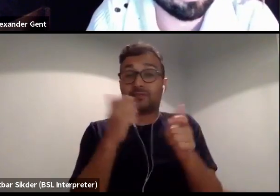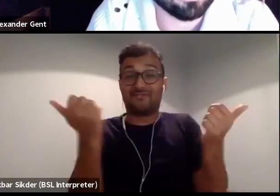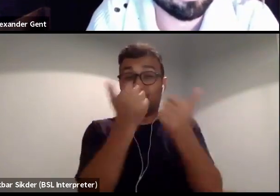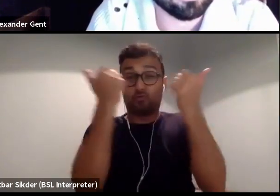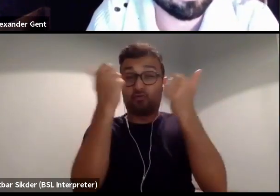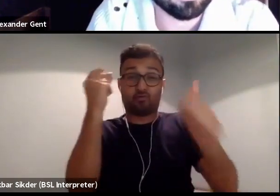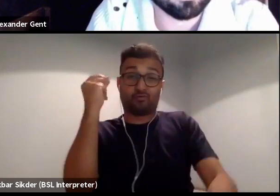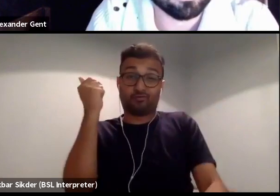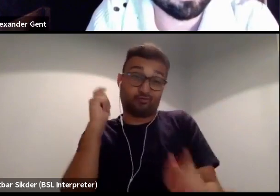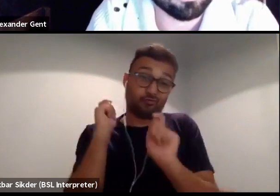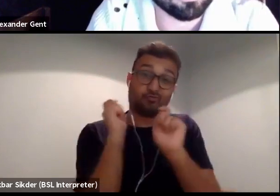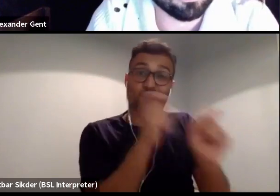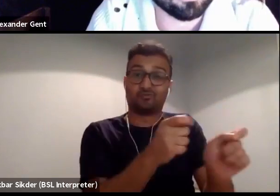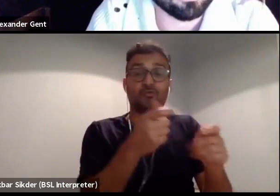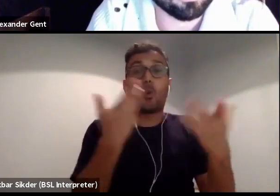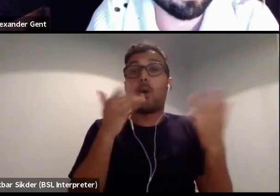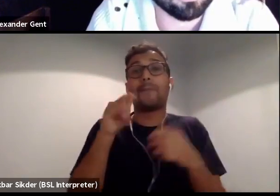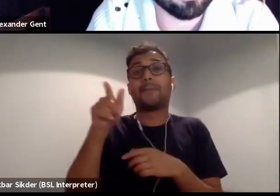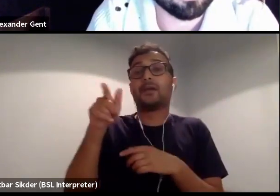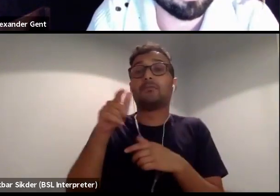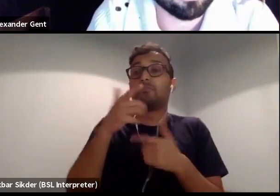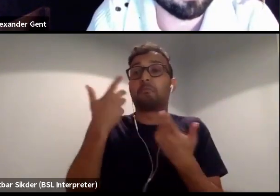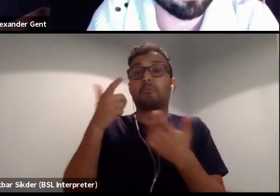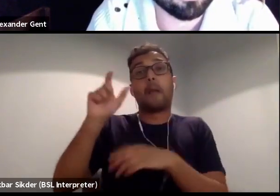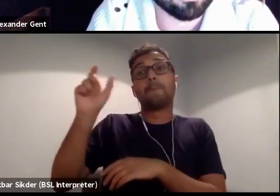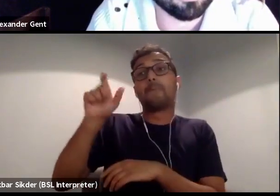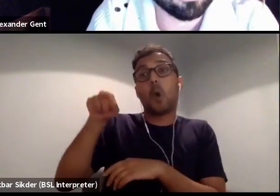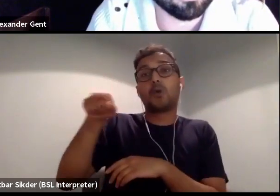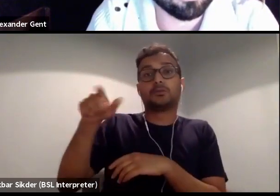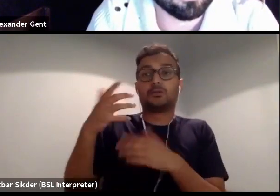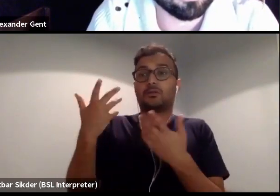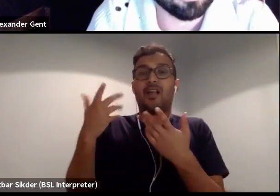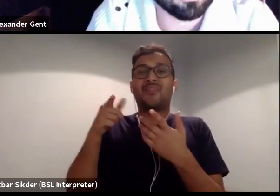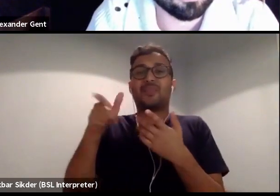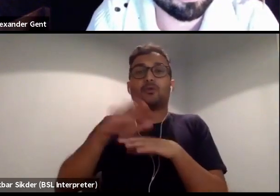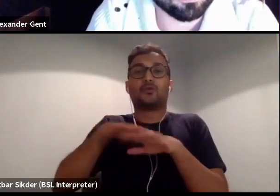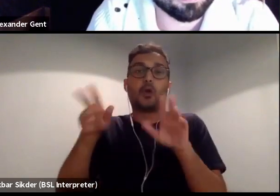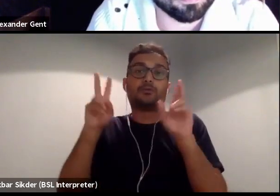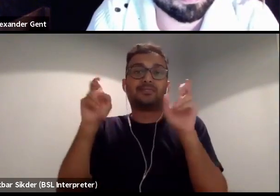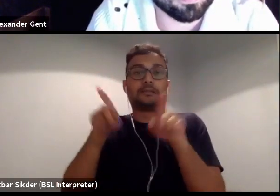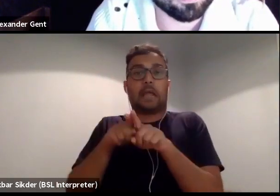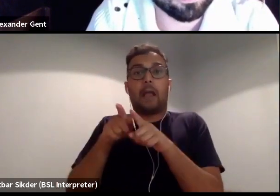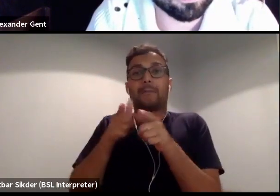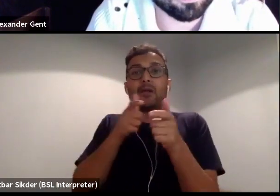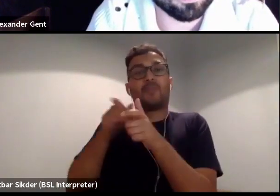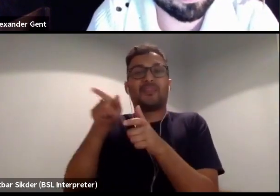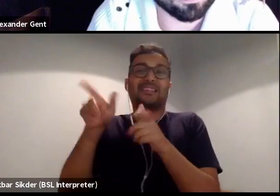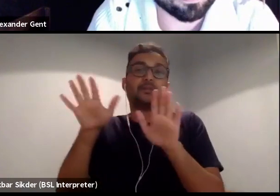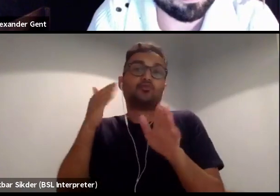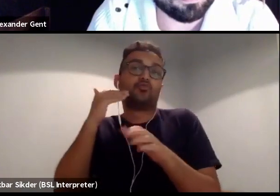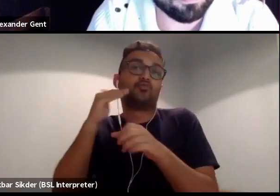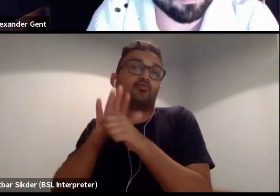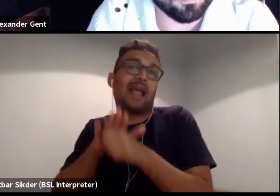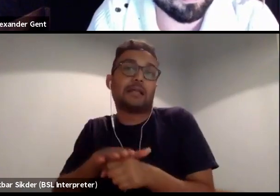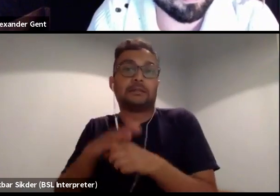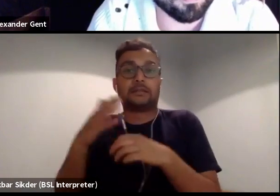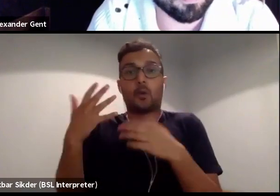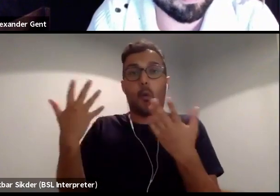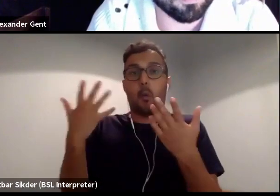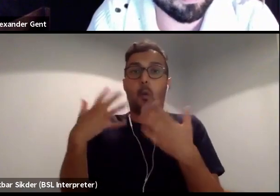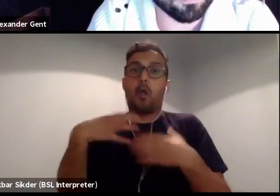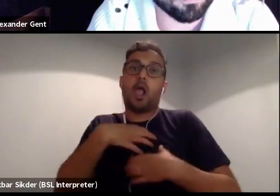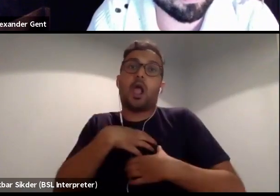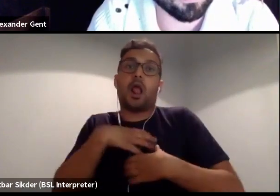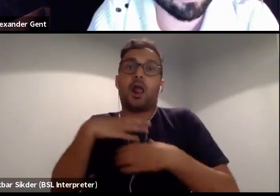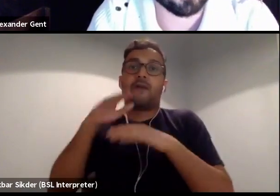mosques or whatever, they're either racist or xenophobic attacks. What kind of pressure are you putting on within the police force in terms of